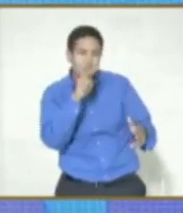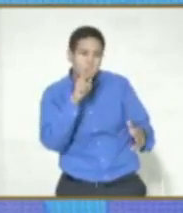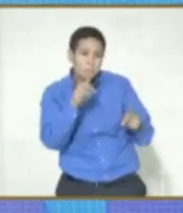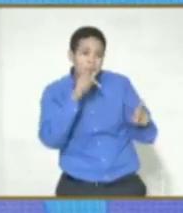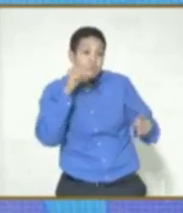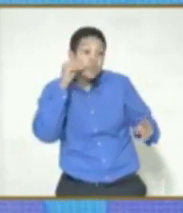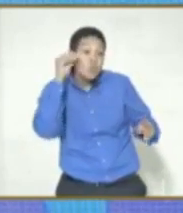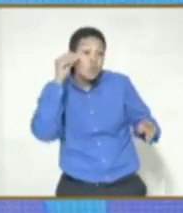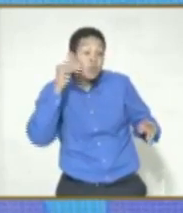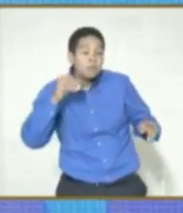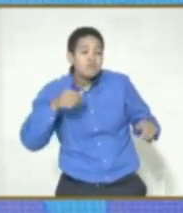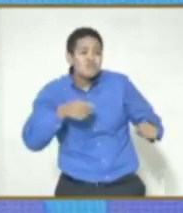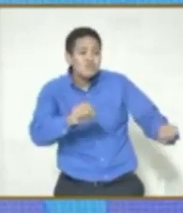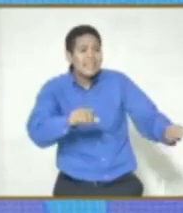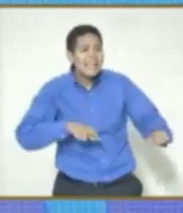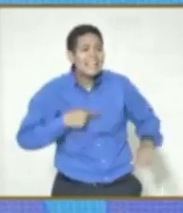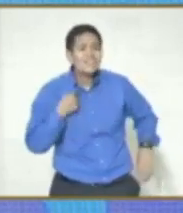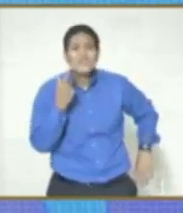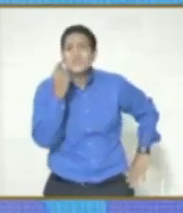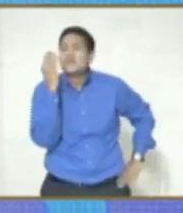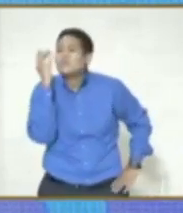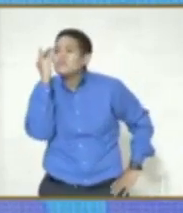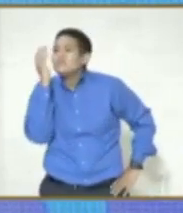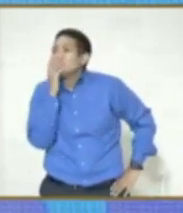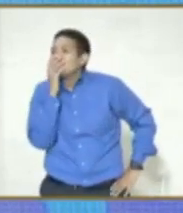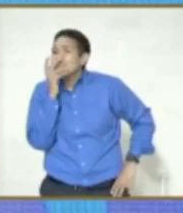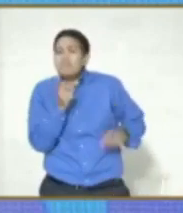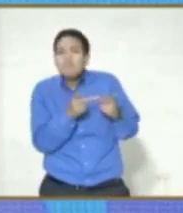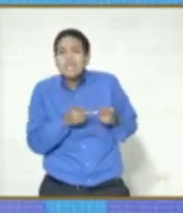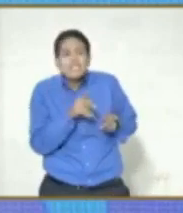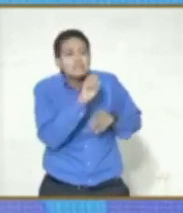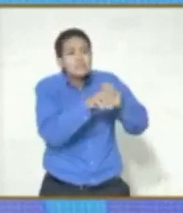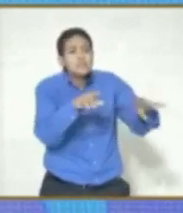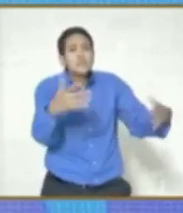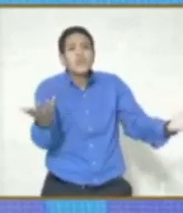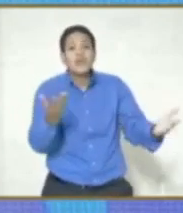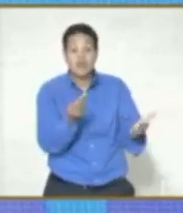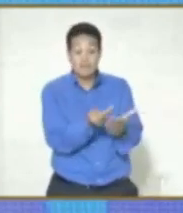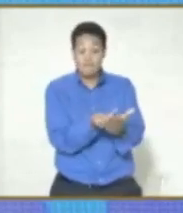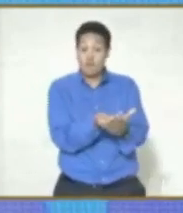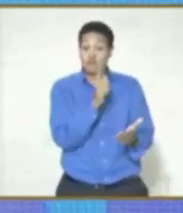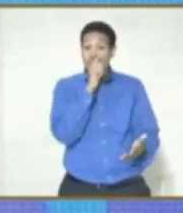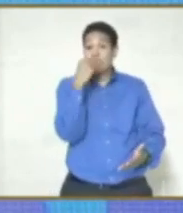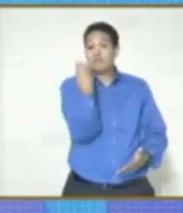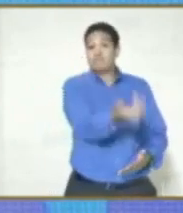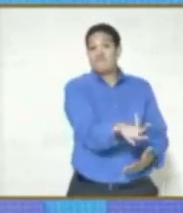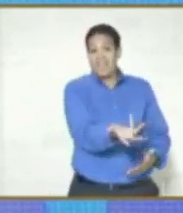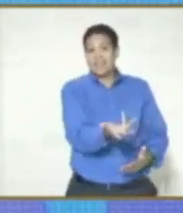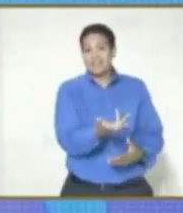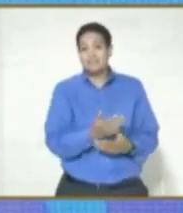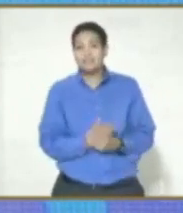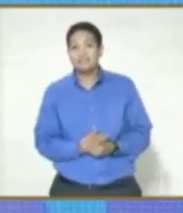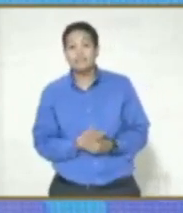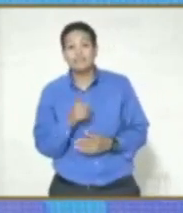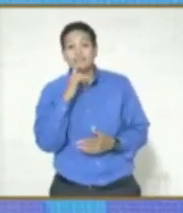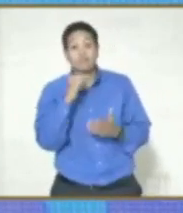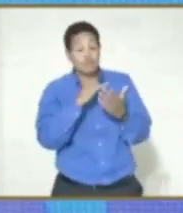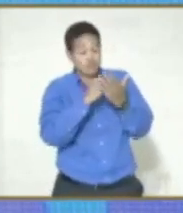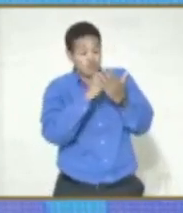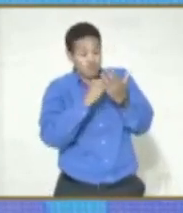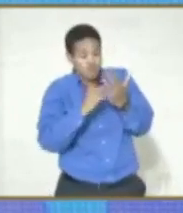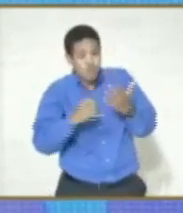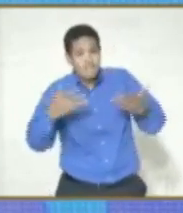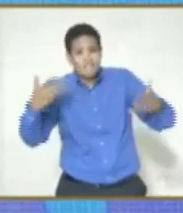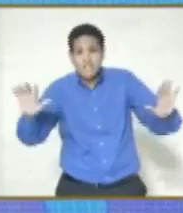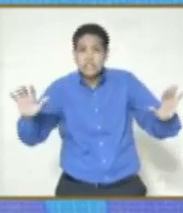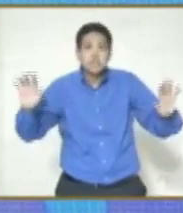population. The funds were provided, the drawings were